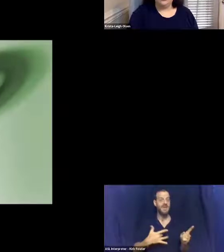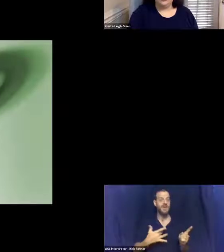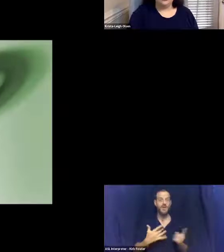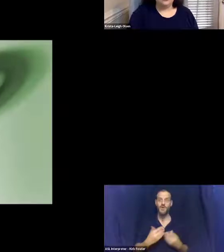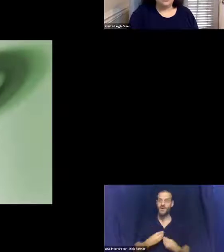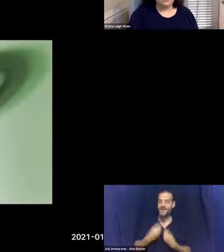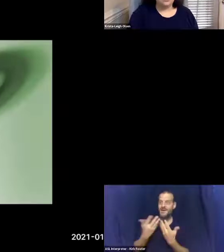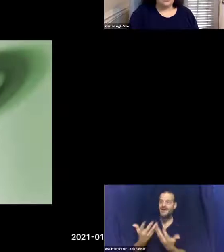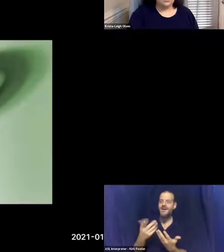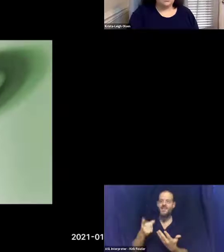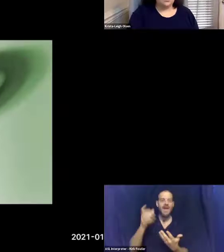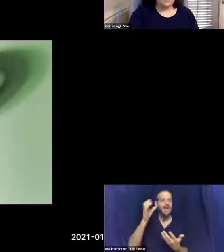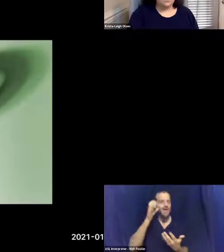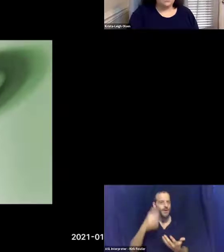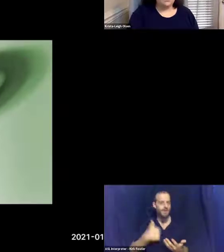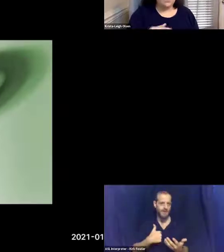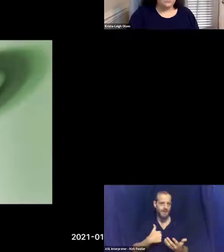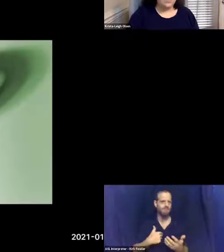to be understood.